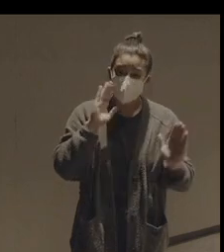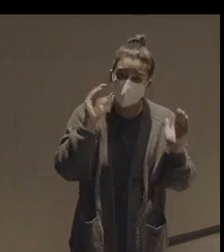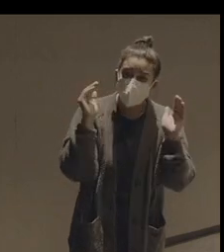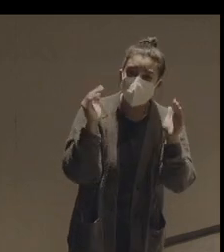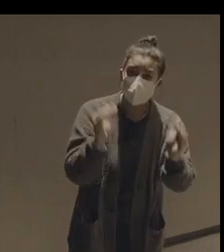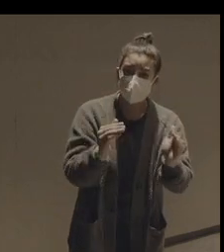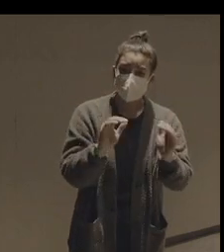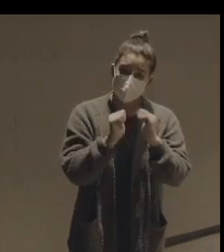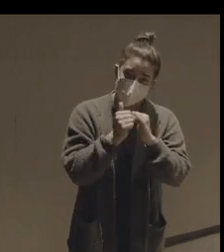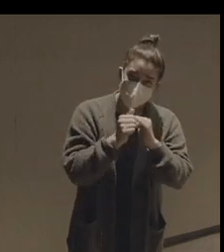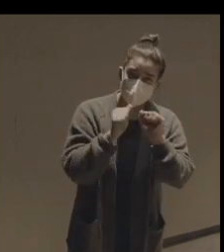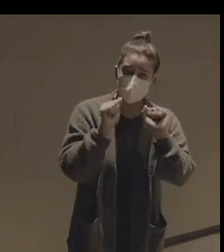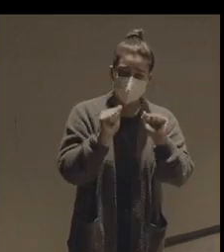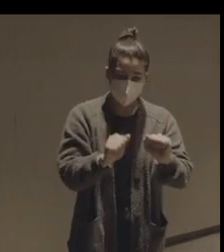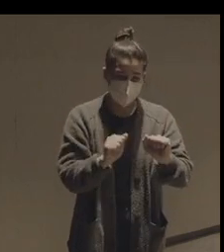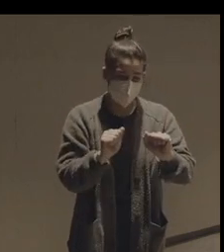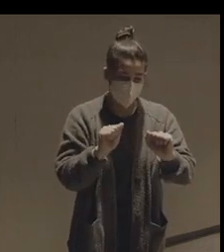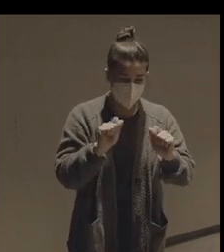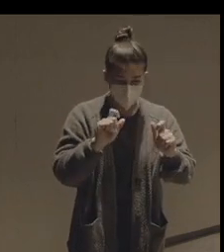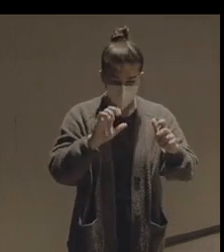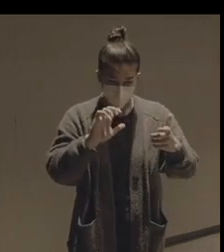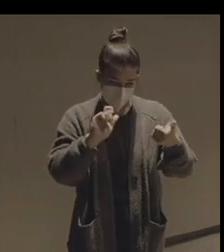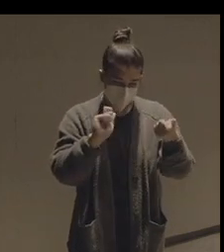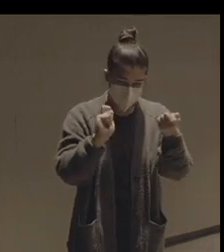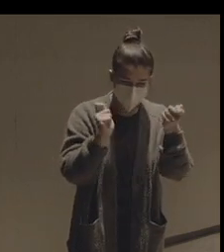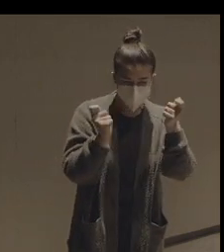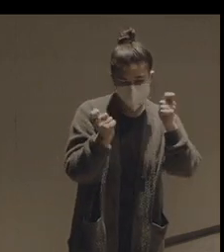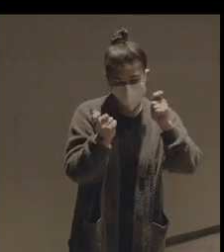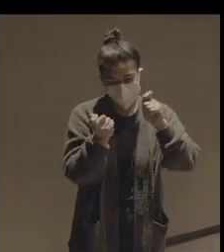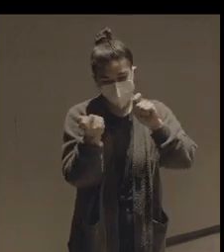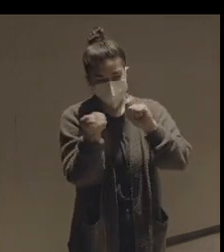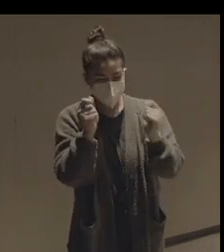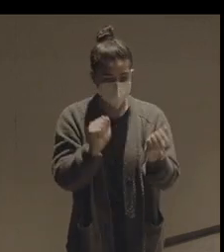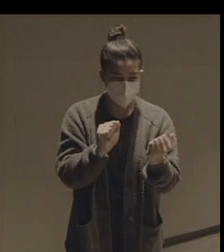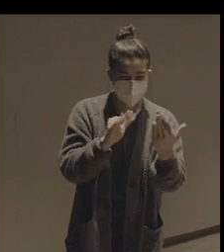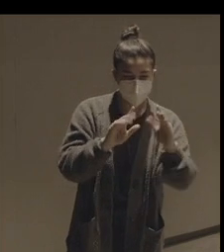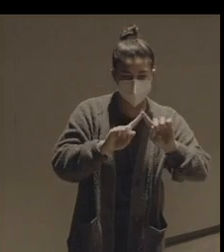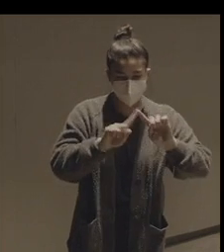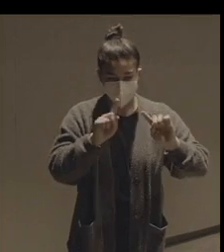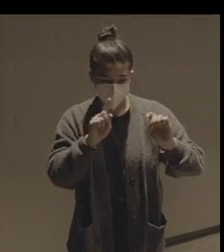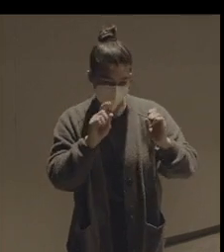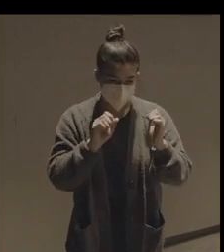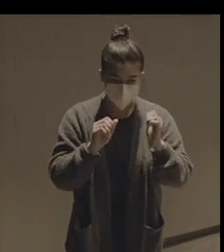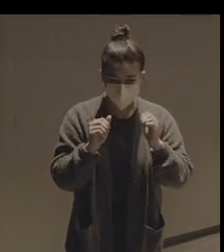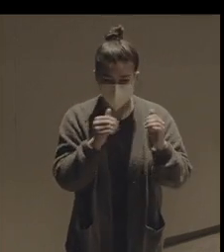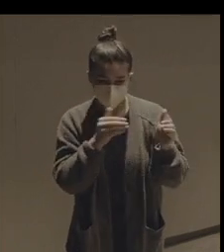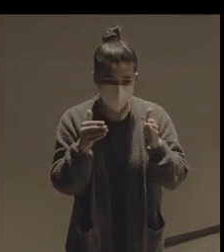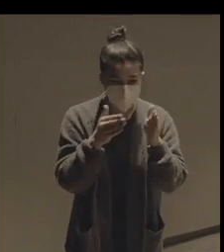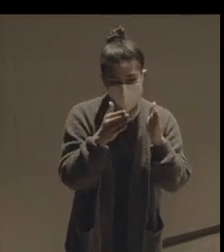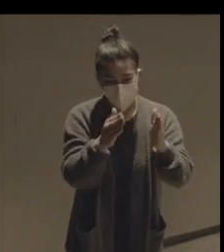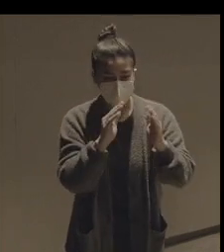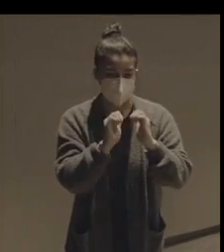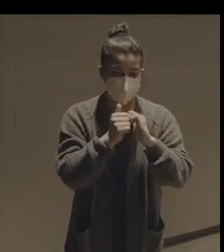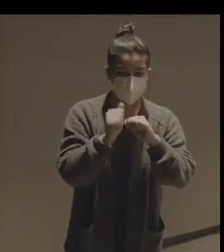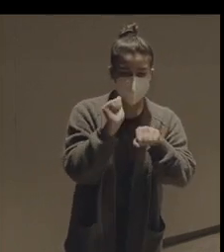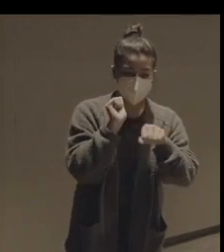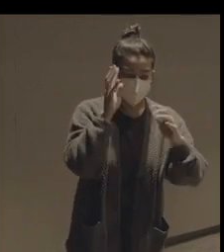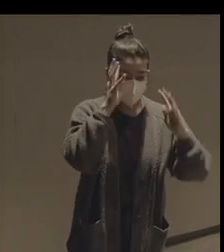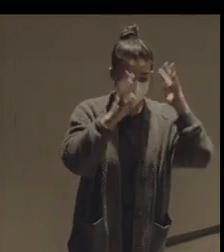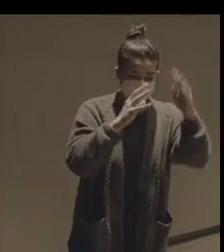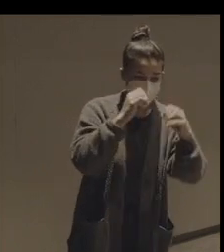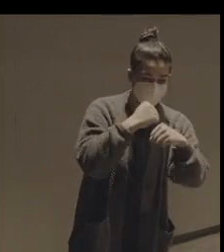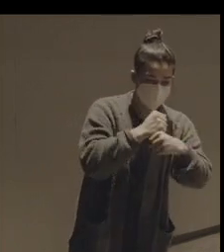constraints of the physical dimension or borders of their work and engage the objects in their surroundings as well as engaging the